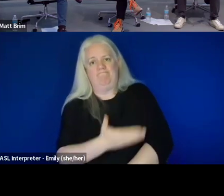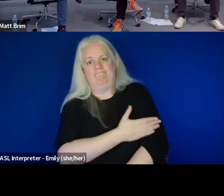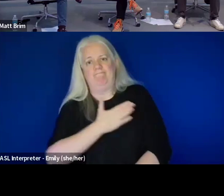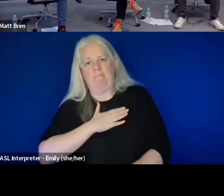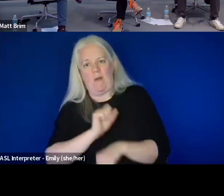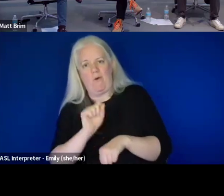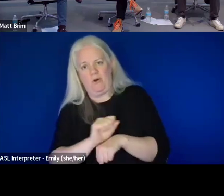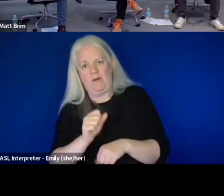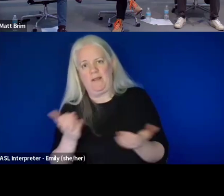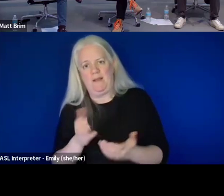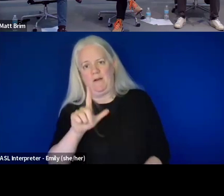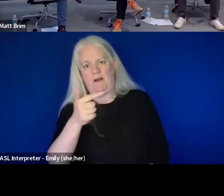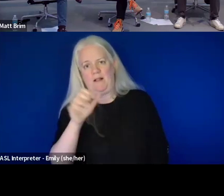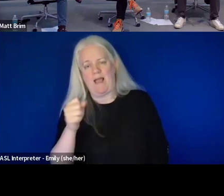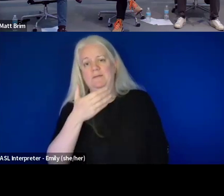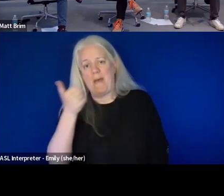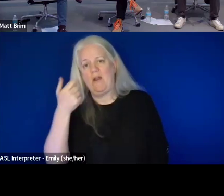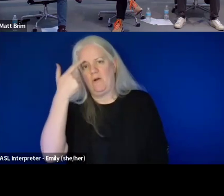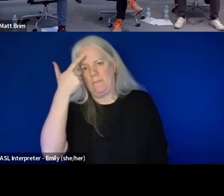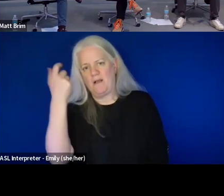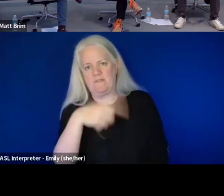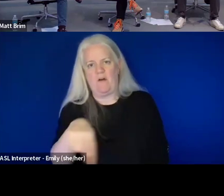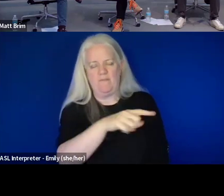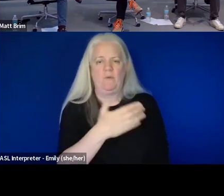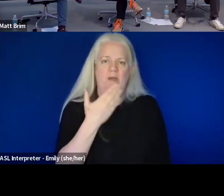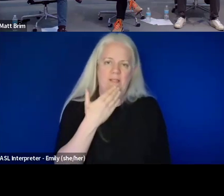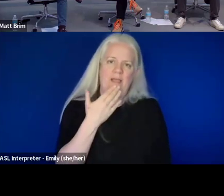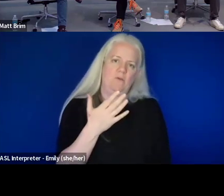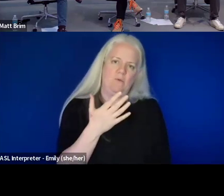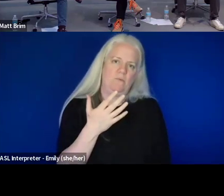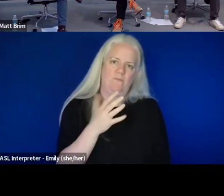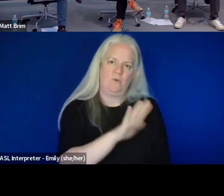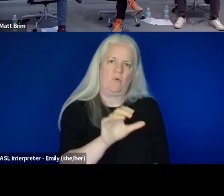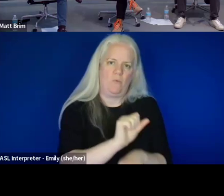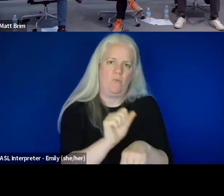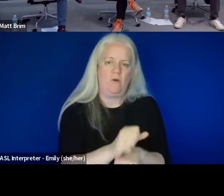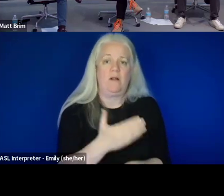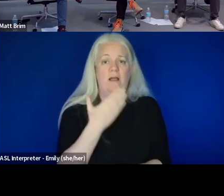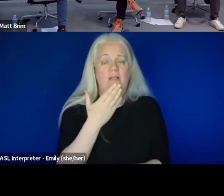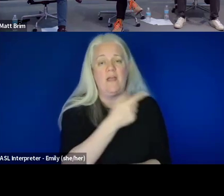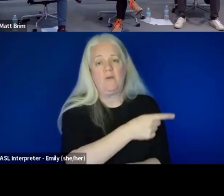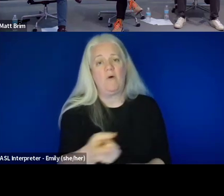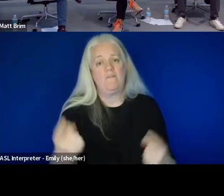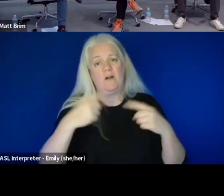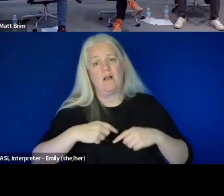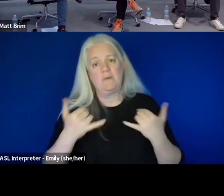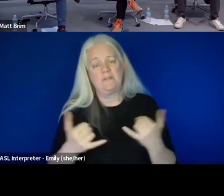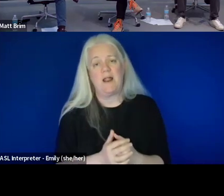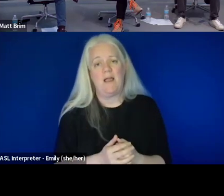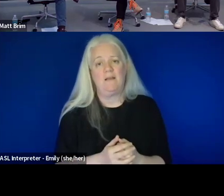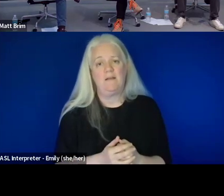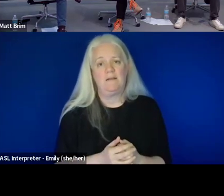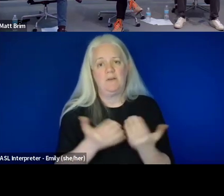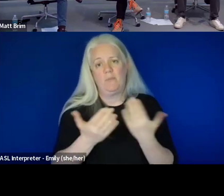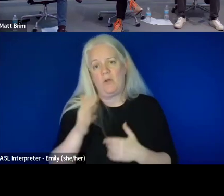appreciate it. So thank you for all you do and for being you, and thanks everybody for showing up today, for bringing your knowledge and your questions. Thanks